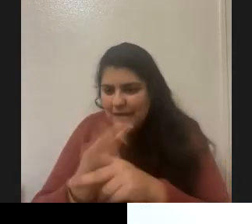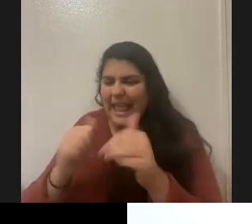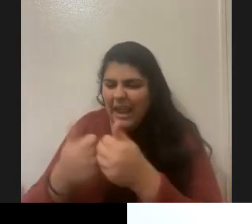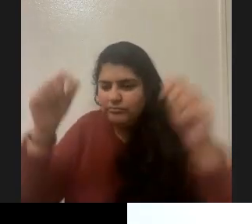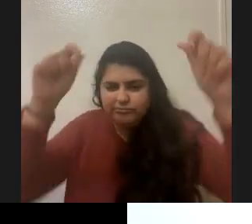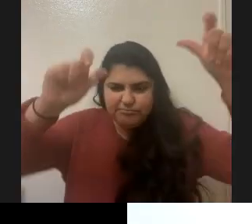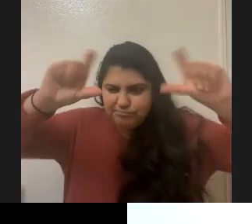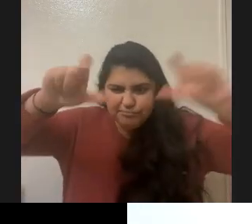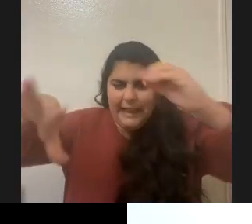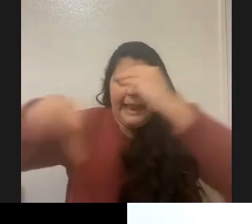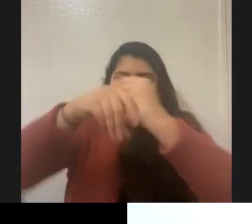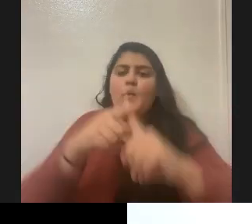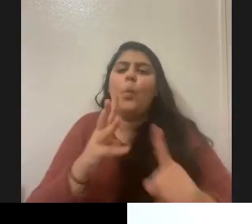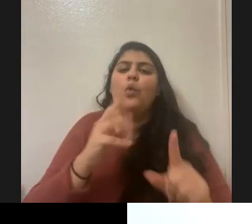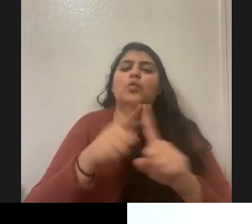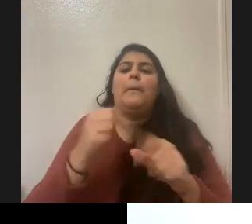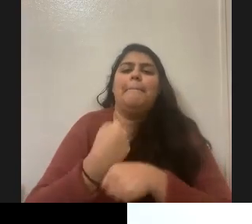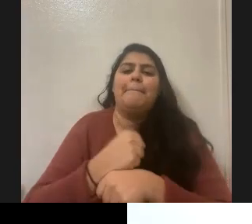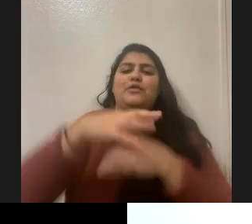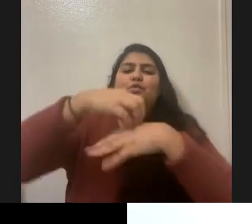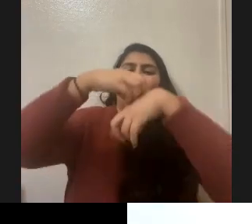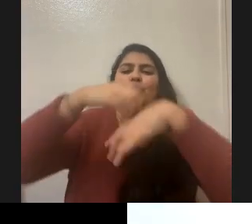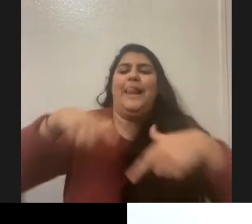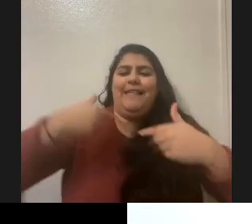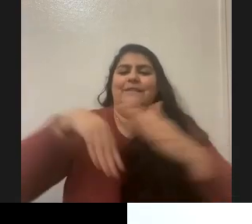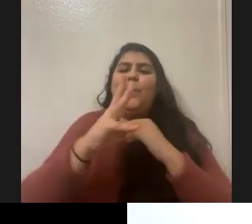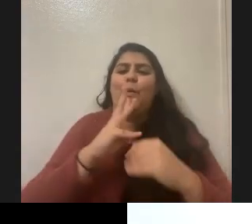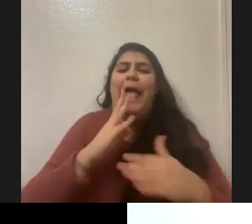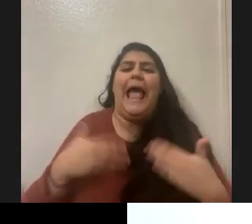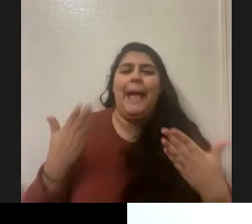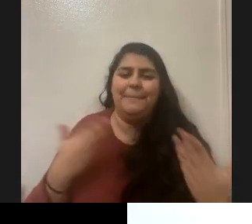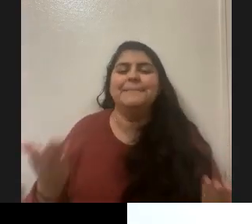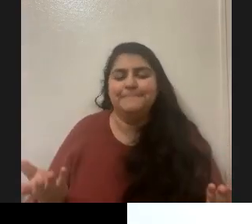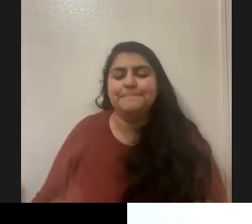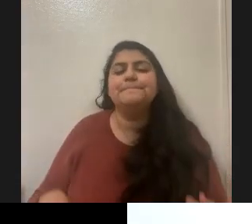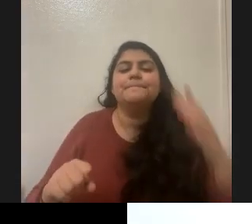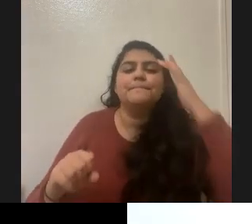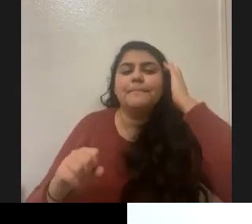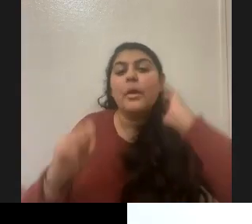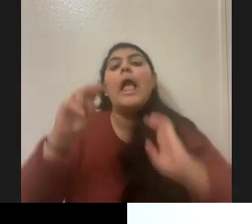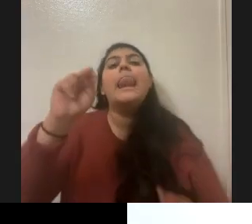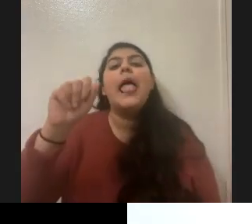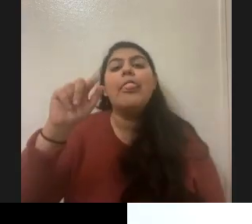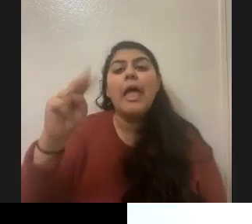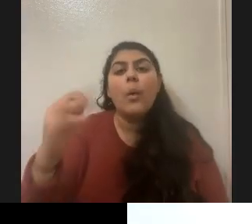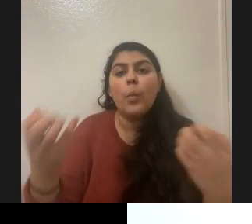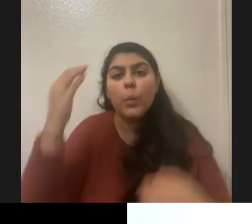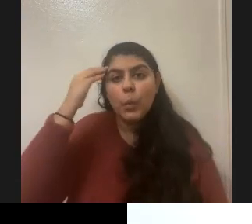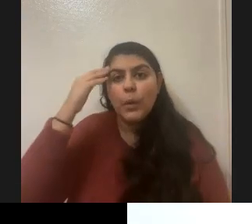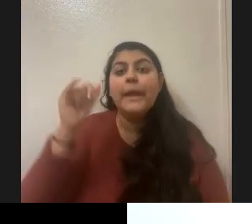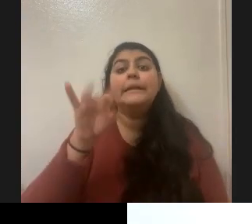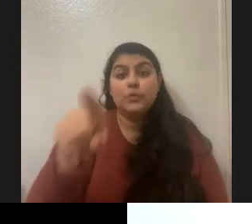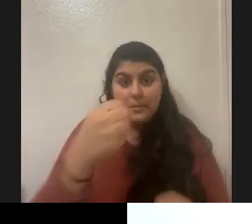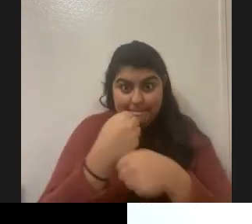we had to add to the water to make them happy. Awesome. So Nathan wants to know, have you ever made